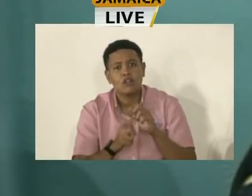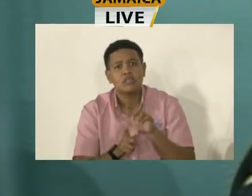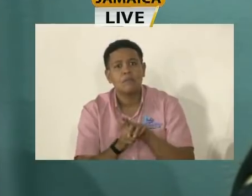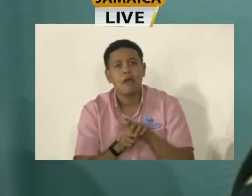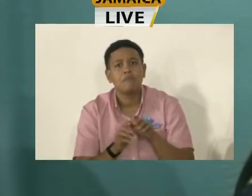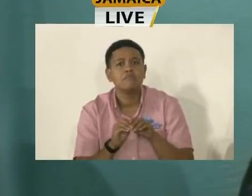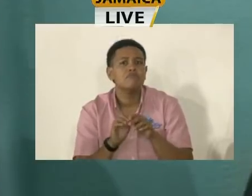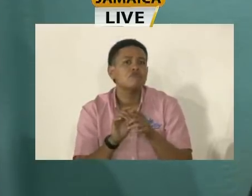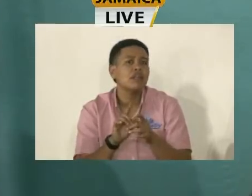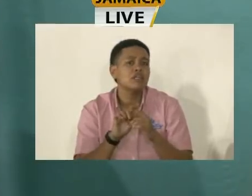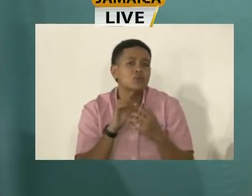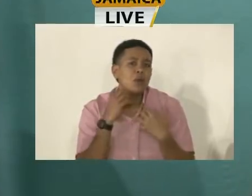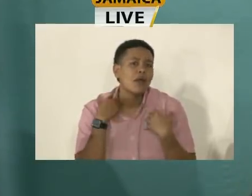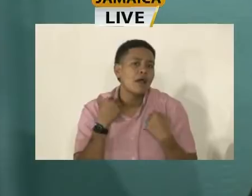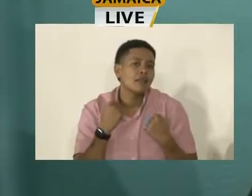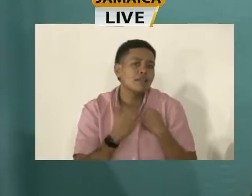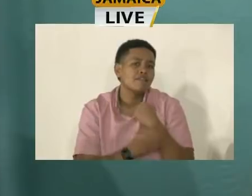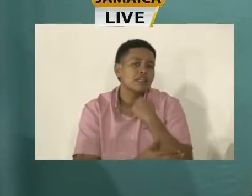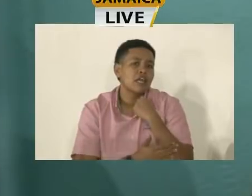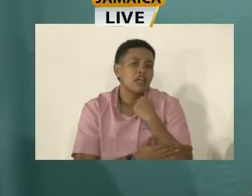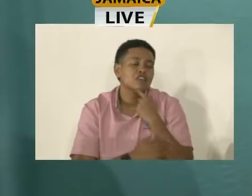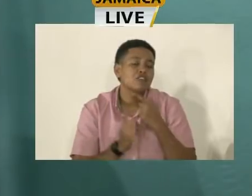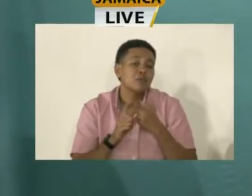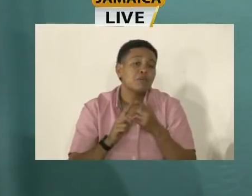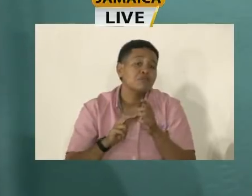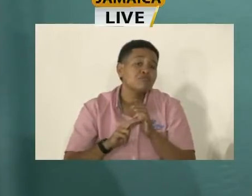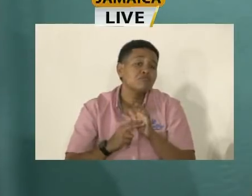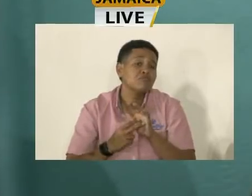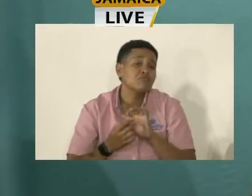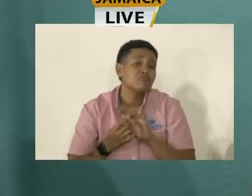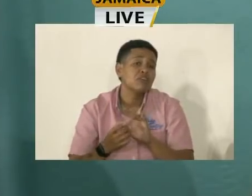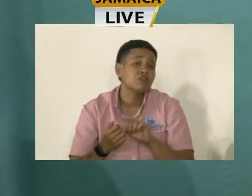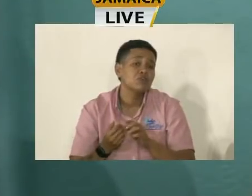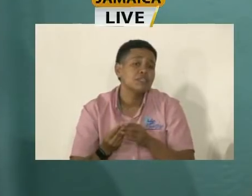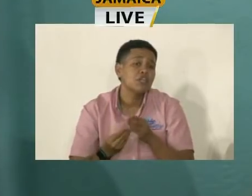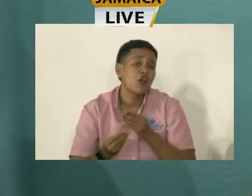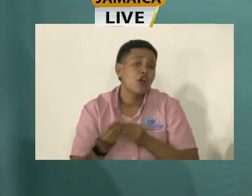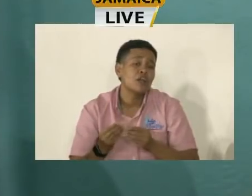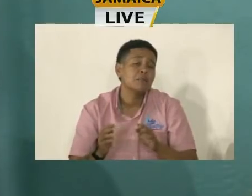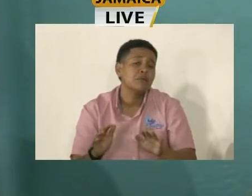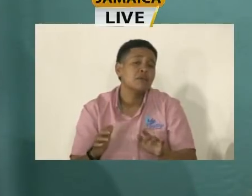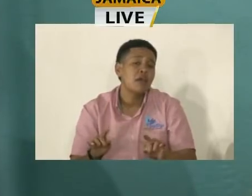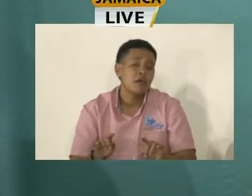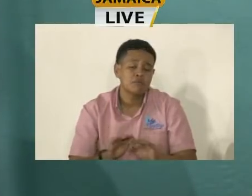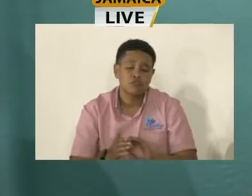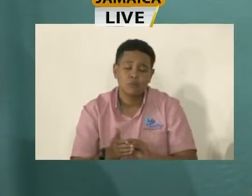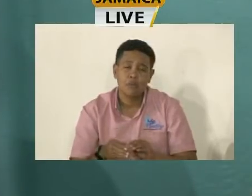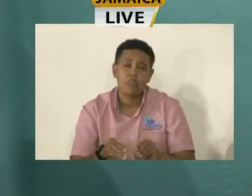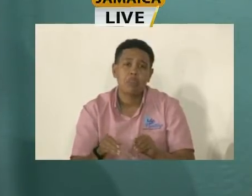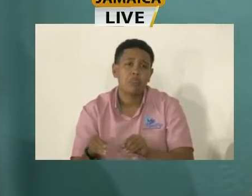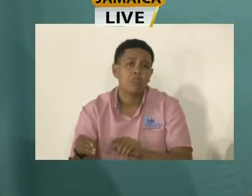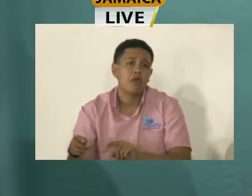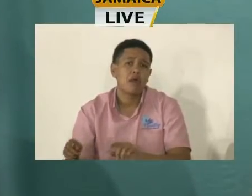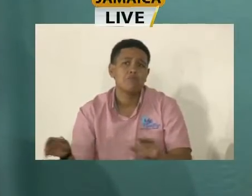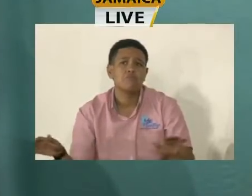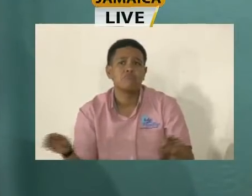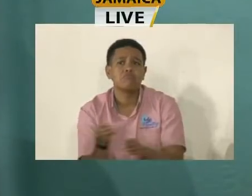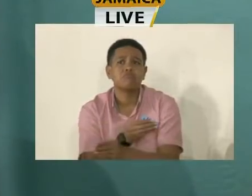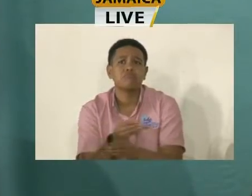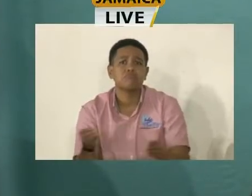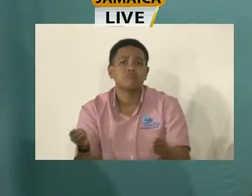terms of the health of the nation and indeed in terms of the economy of the nation. I do believe